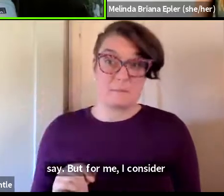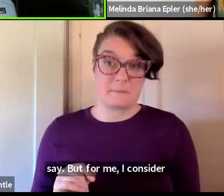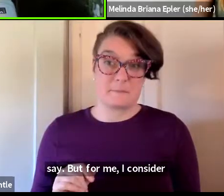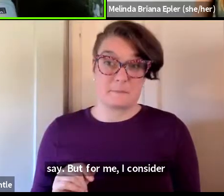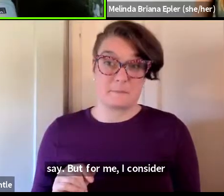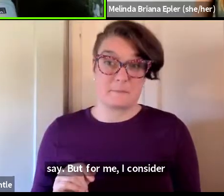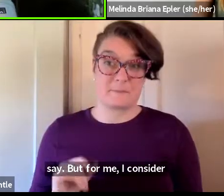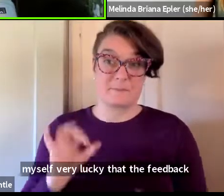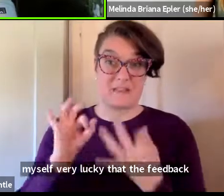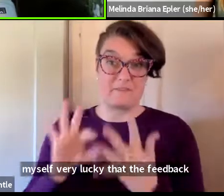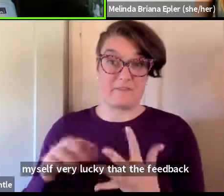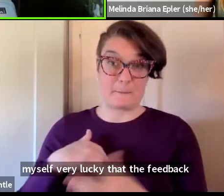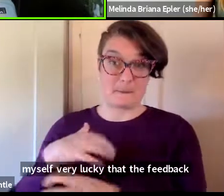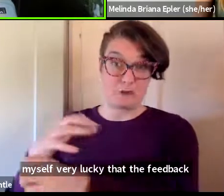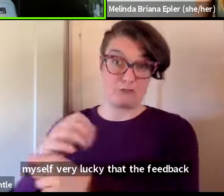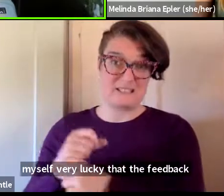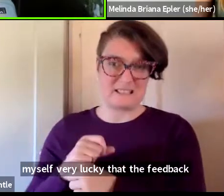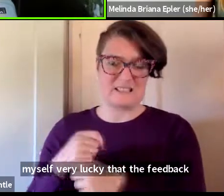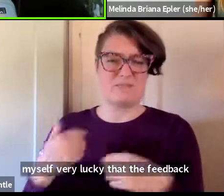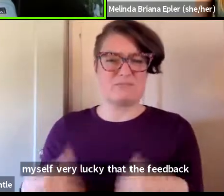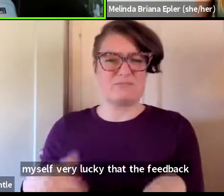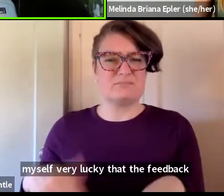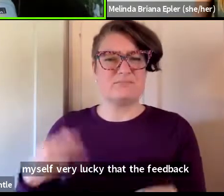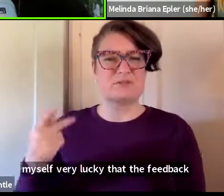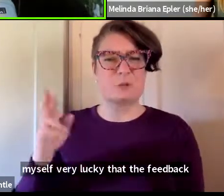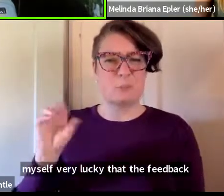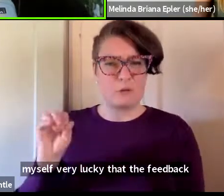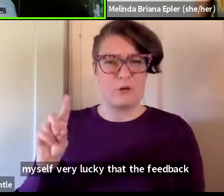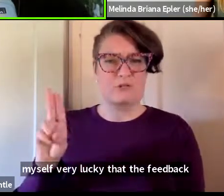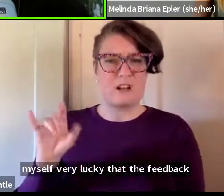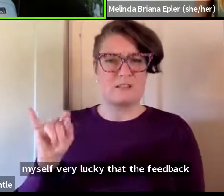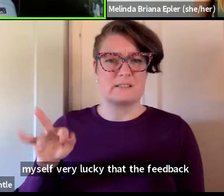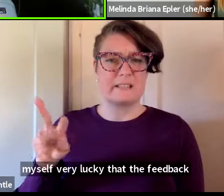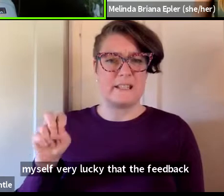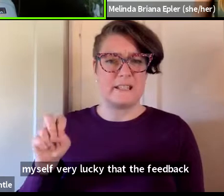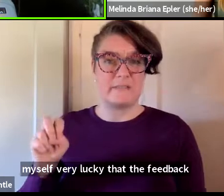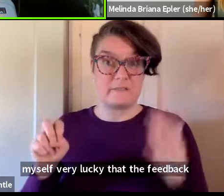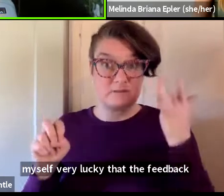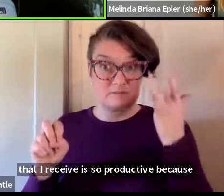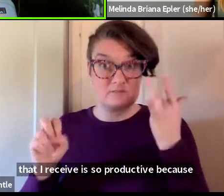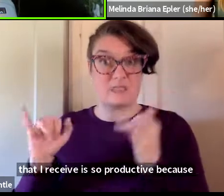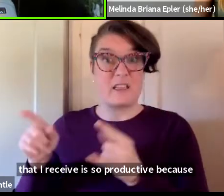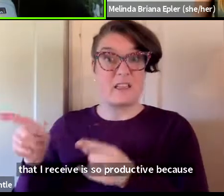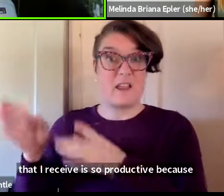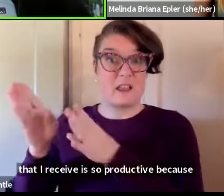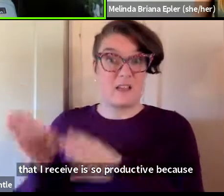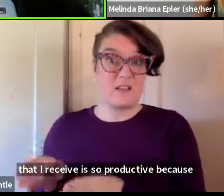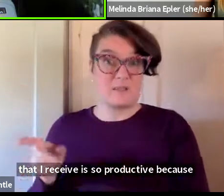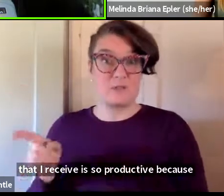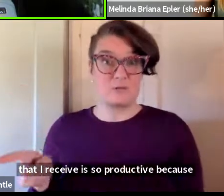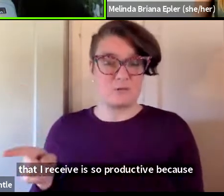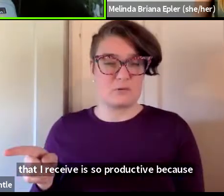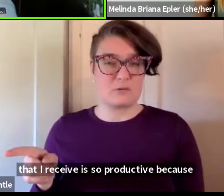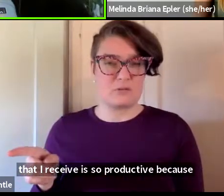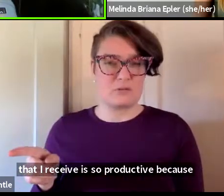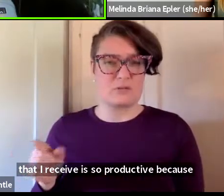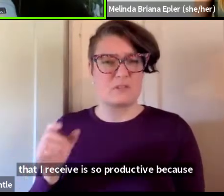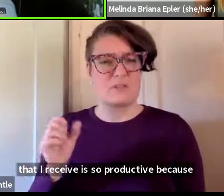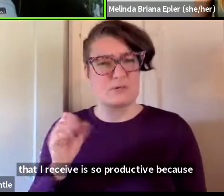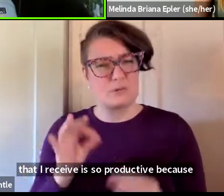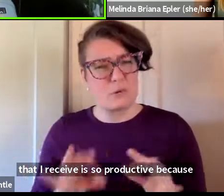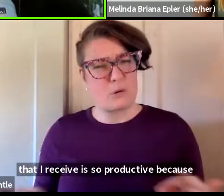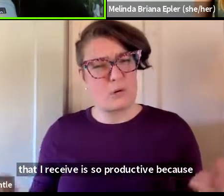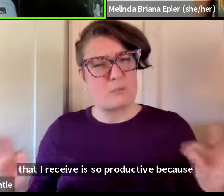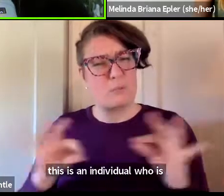that I receive is so productive, because this is an individual who is so important to my